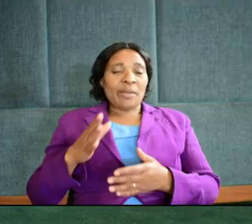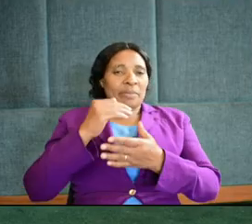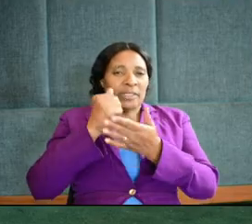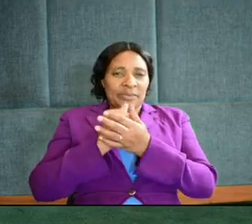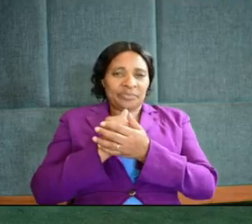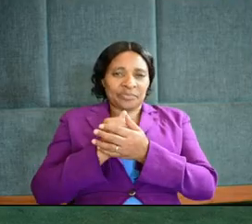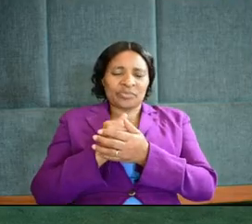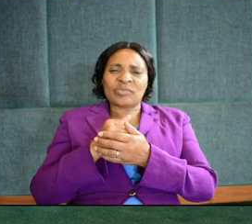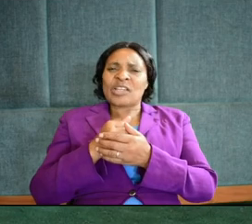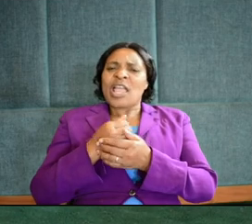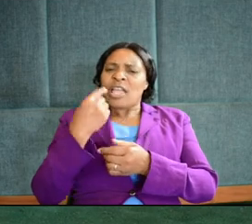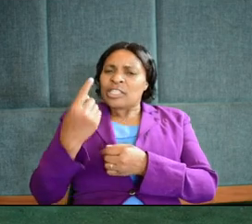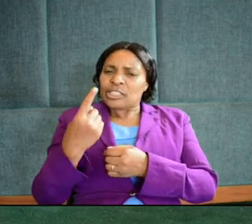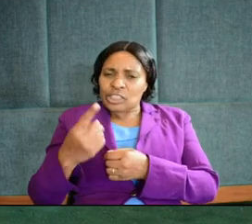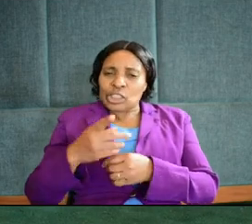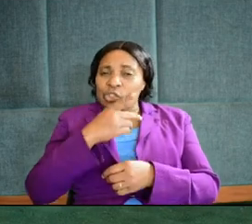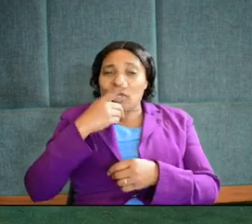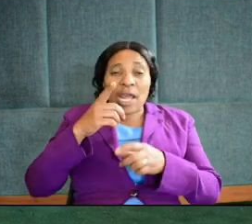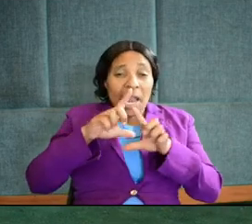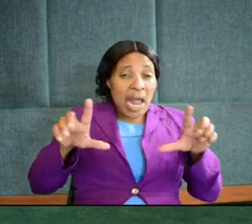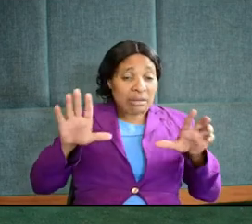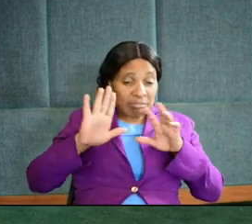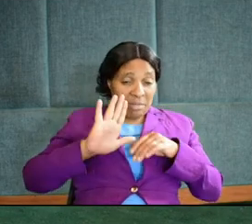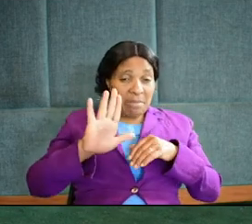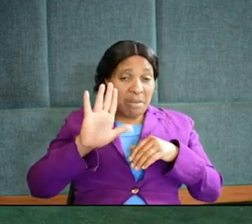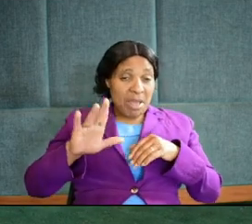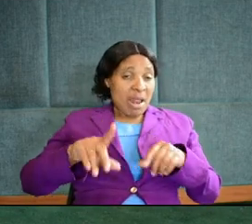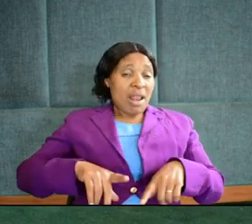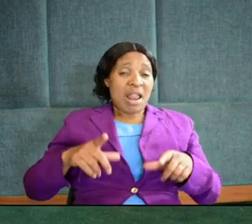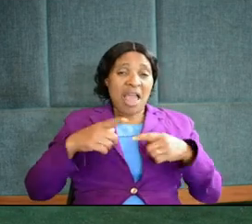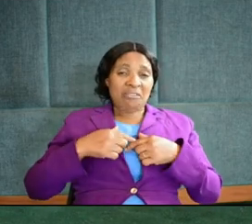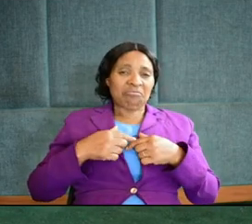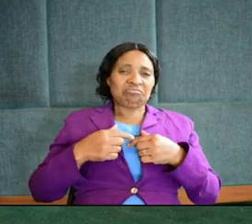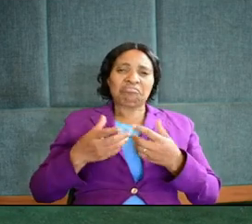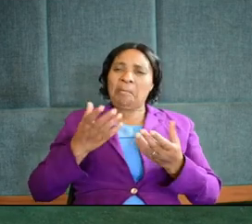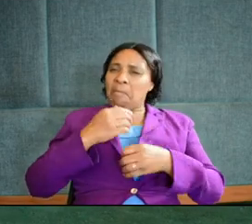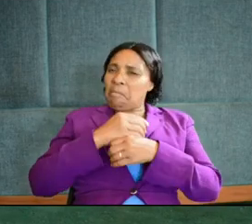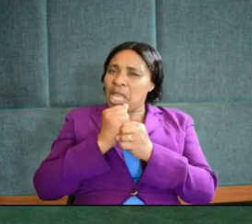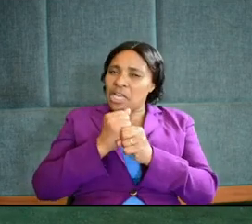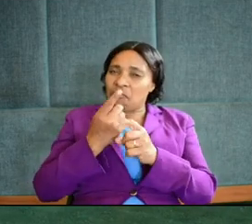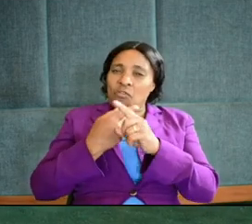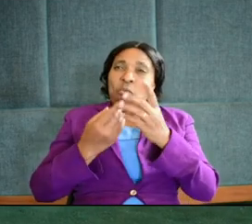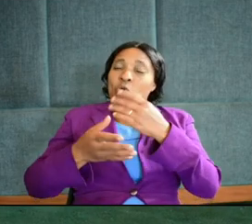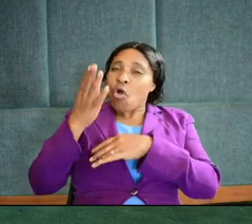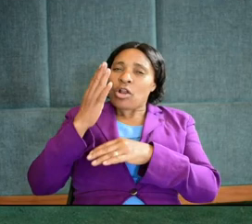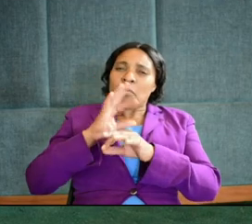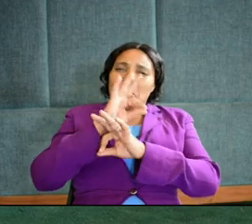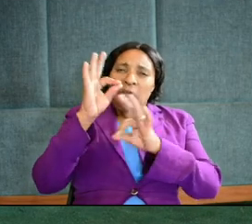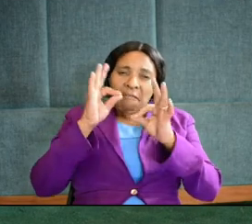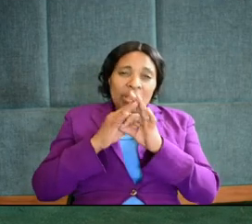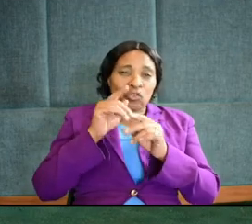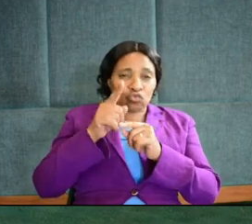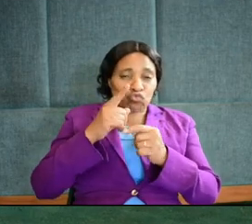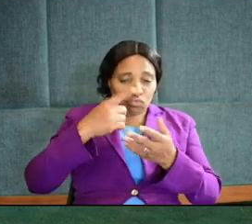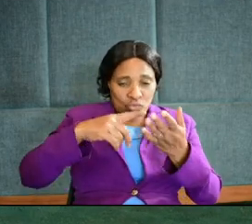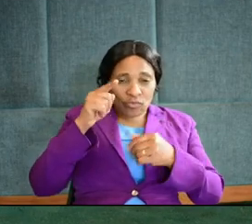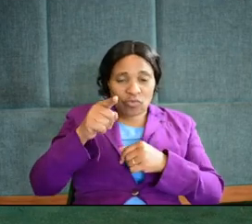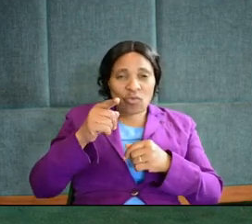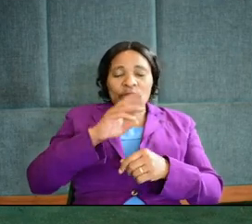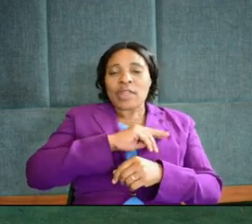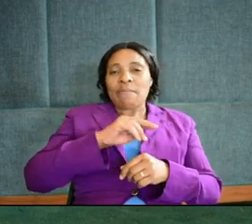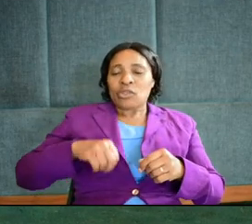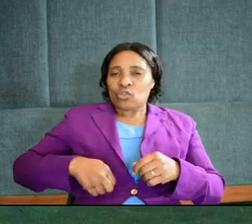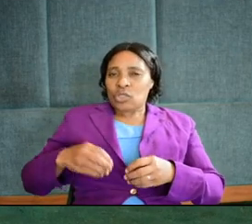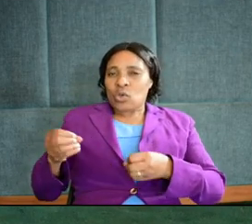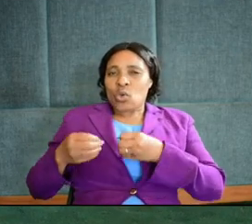Amen. Every wilderness in your life is designed by God to prove you, perfect you for the mission he has for you. If